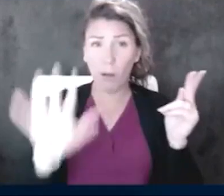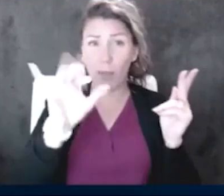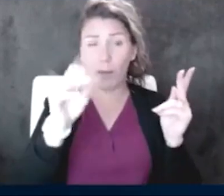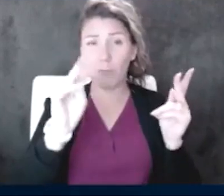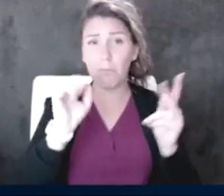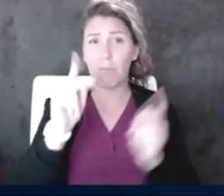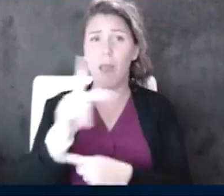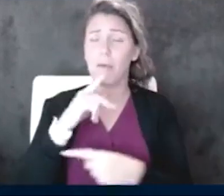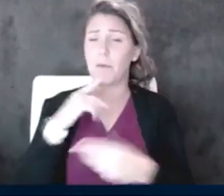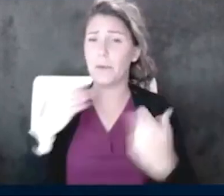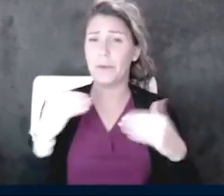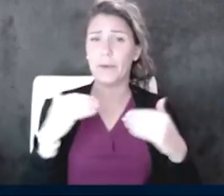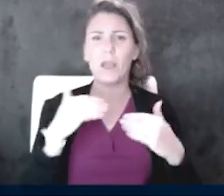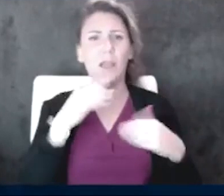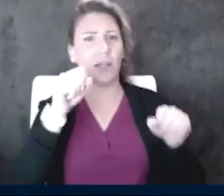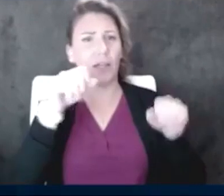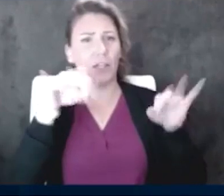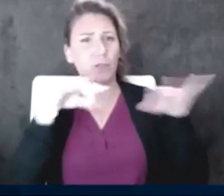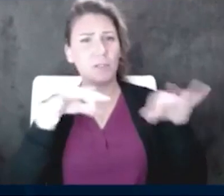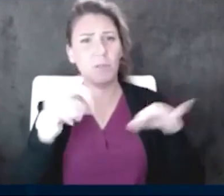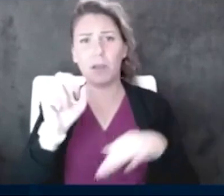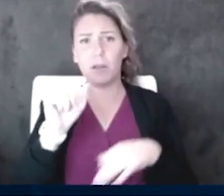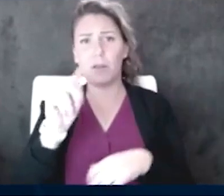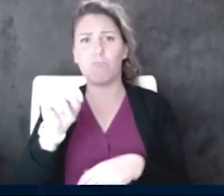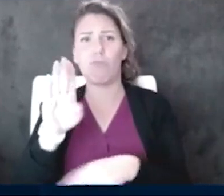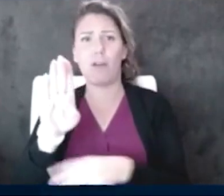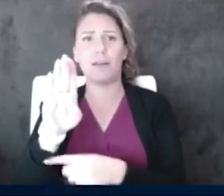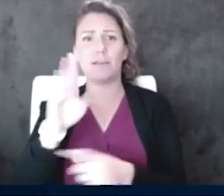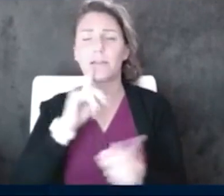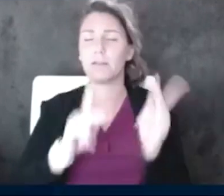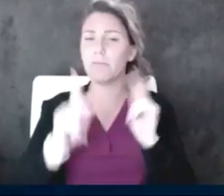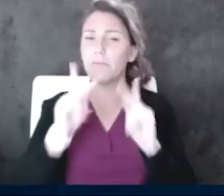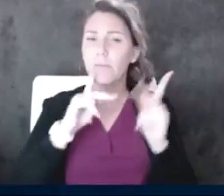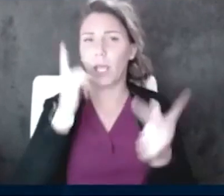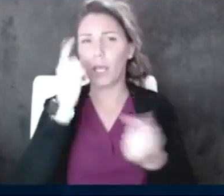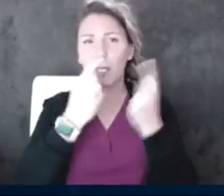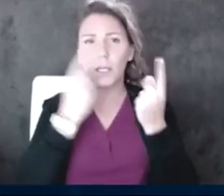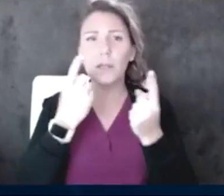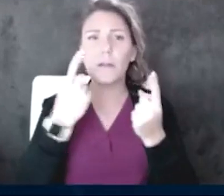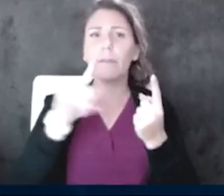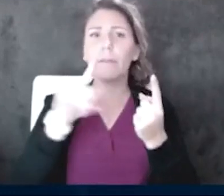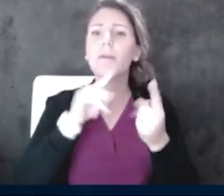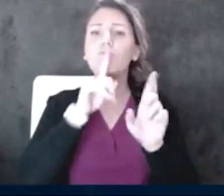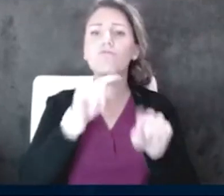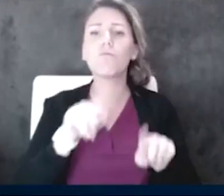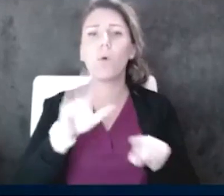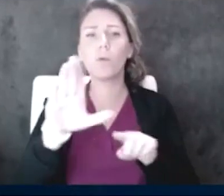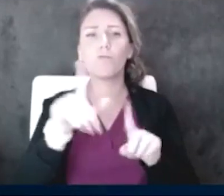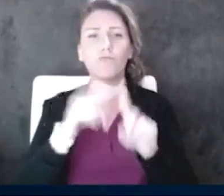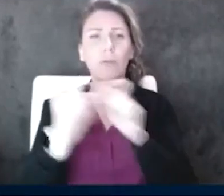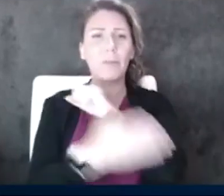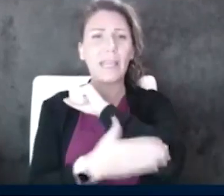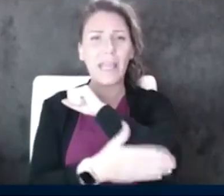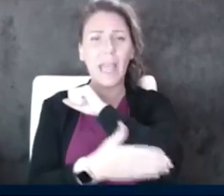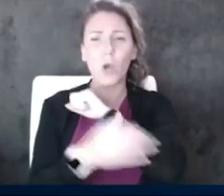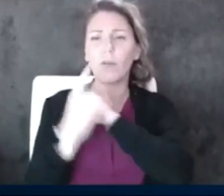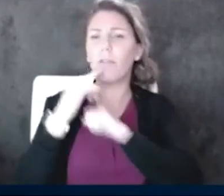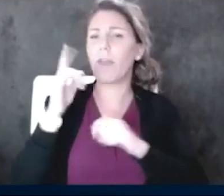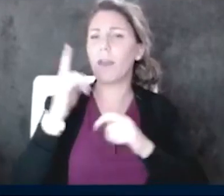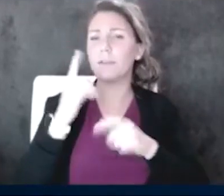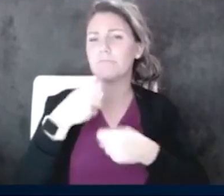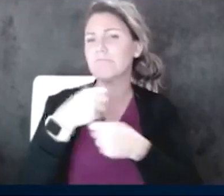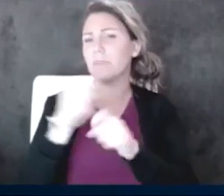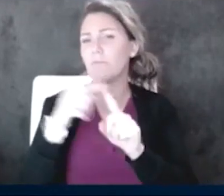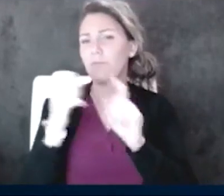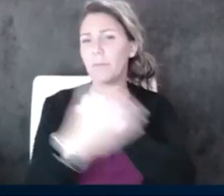explain Nebraska to us, please, because people are going to wonder. Nebraska doesn't report their data by county, and this map is constructed by county. And so they have a lot of counties with